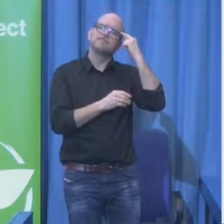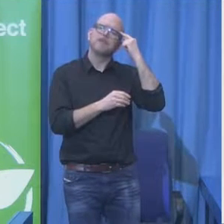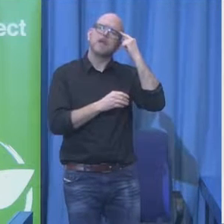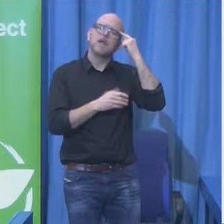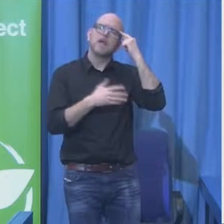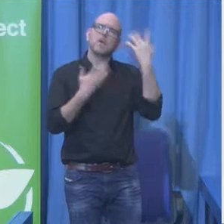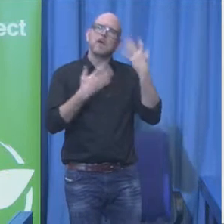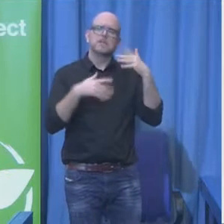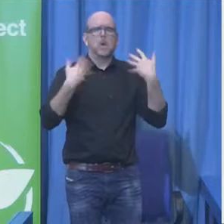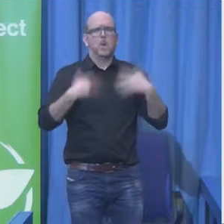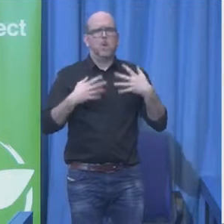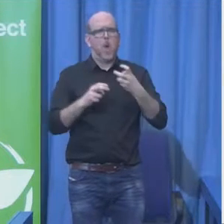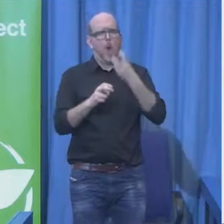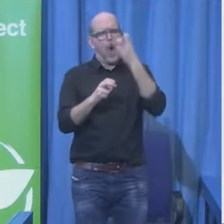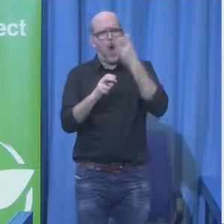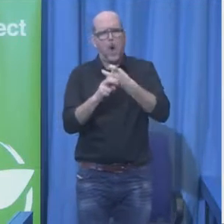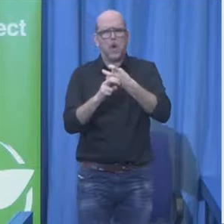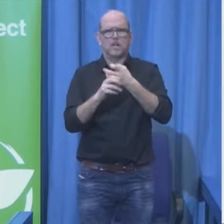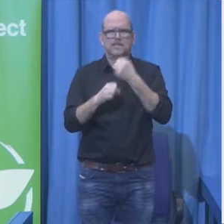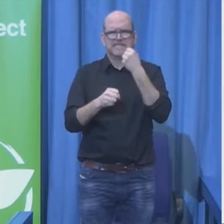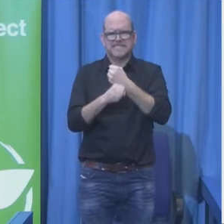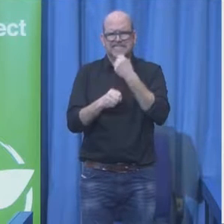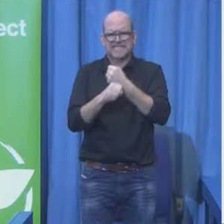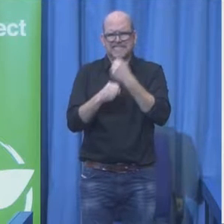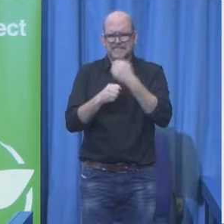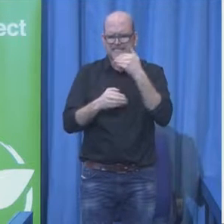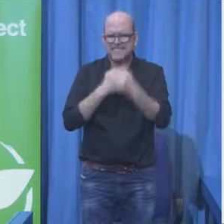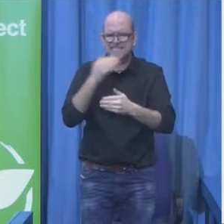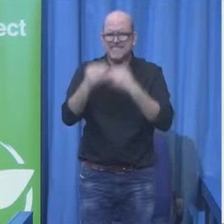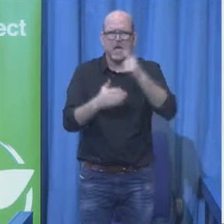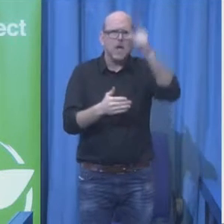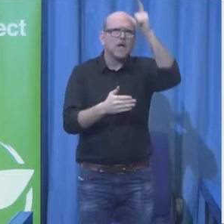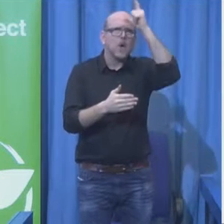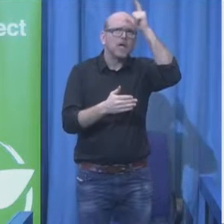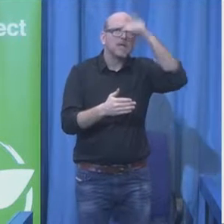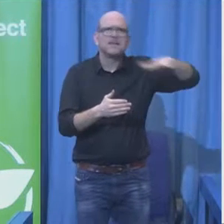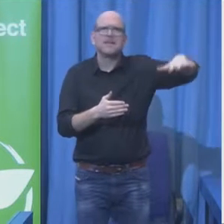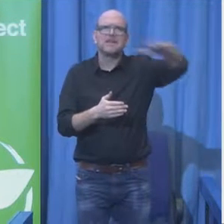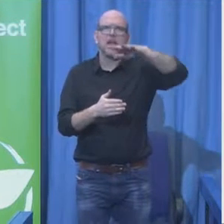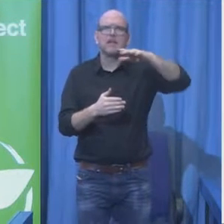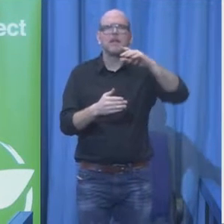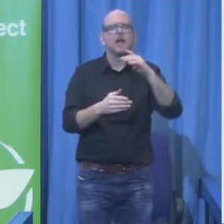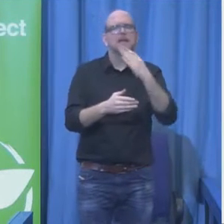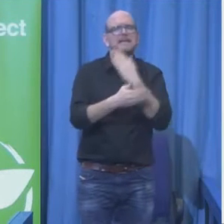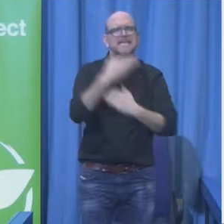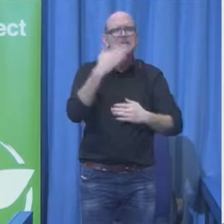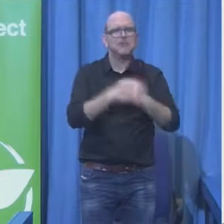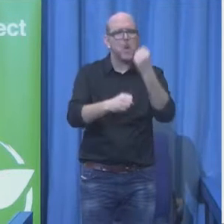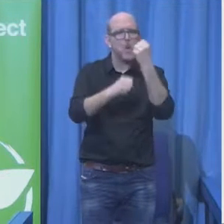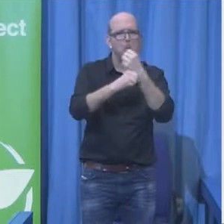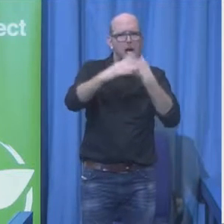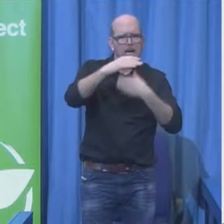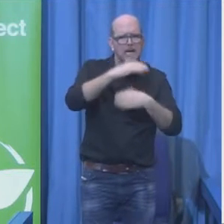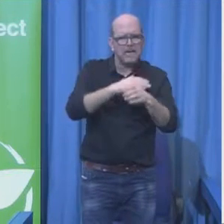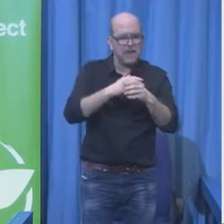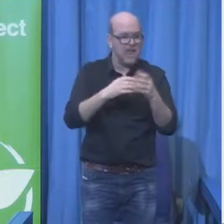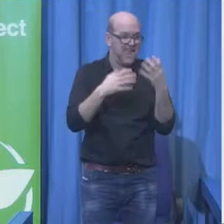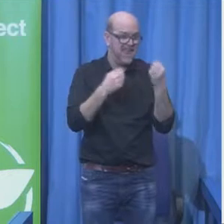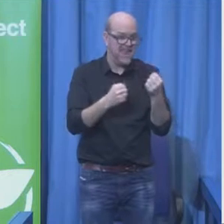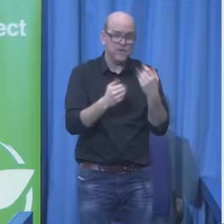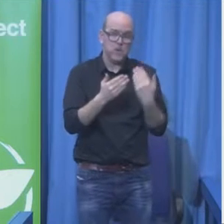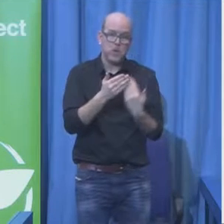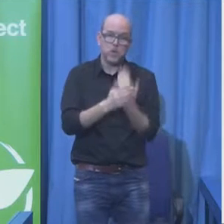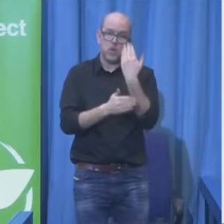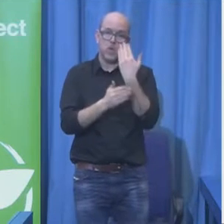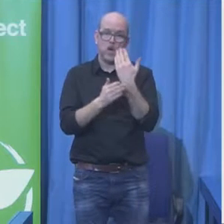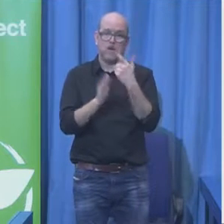in Jordan to find a job? And how will the new draft law concerning the integration and participation of people with disabilities